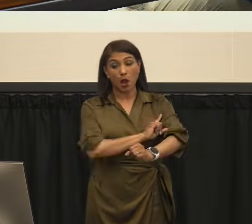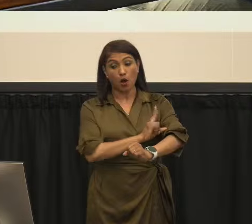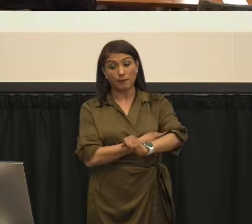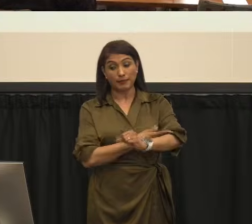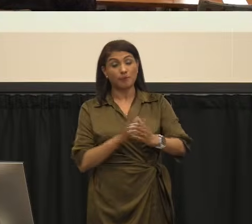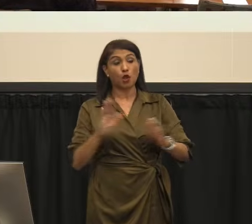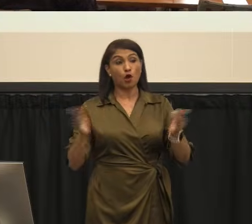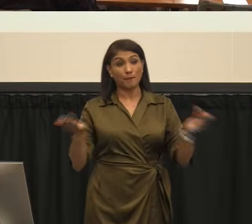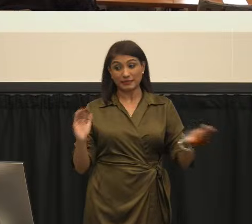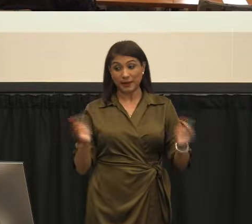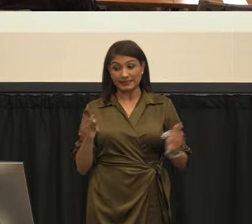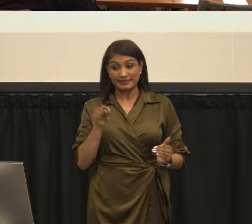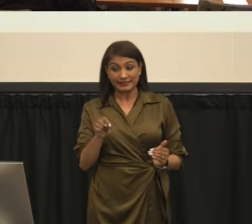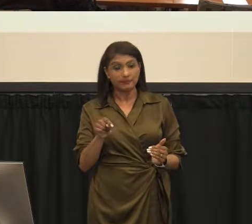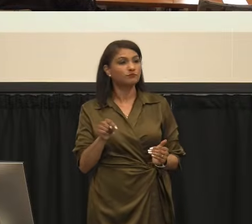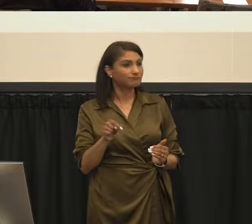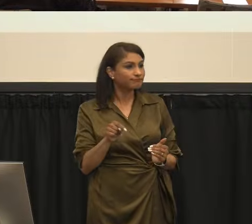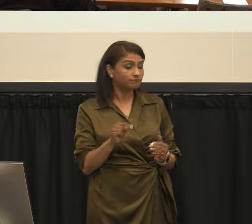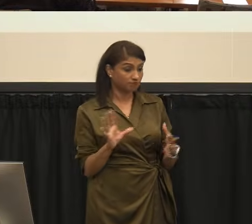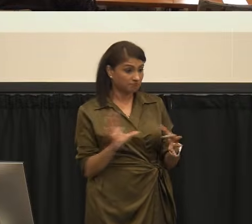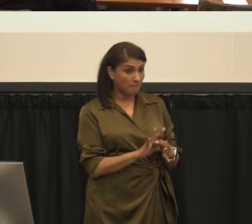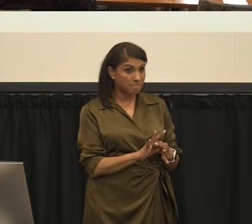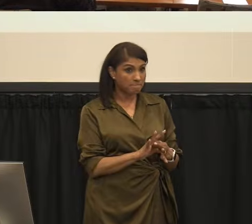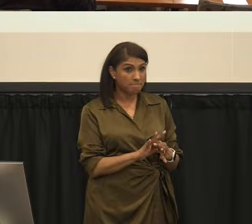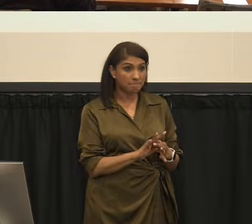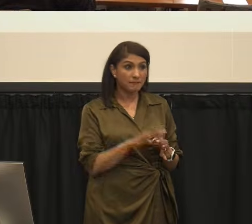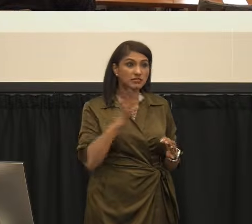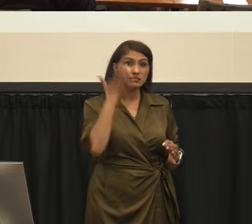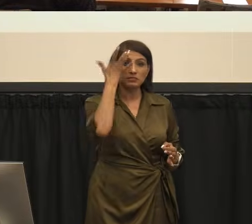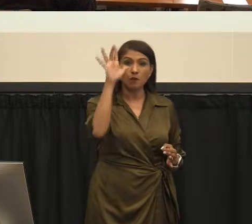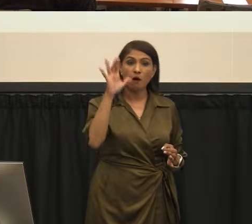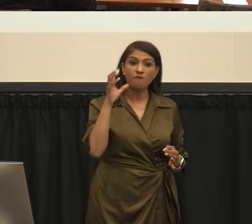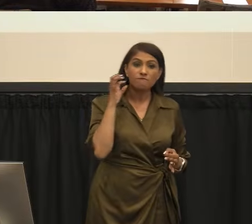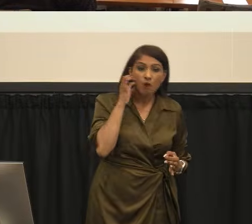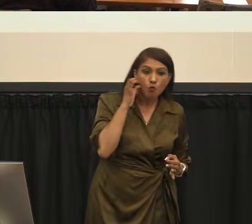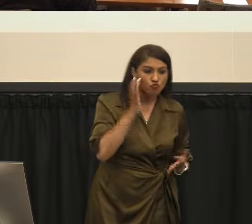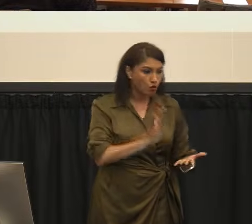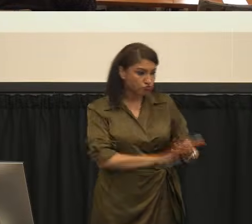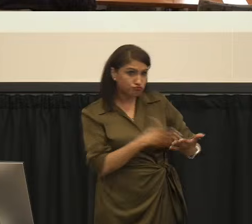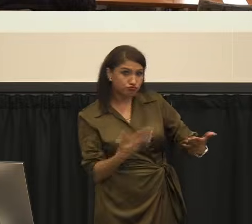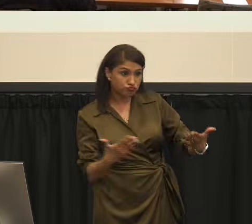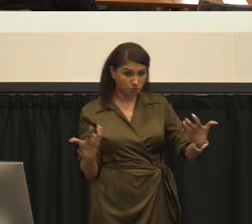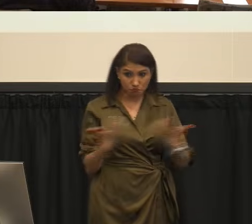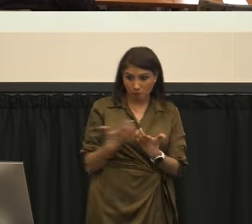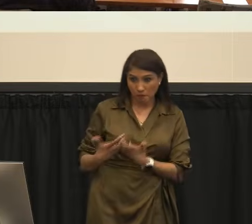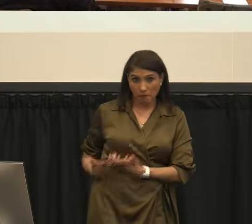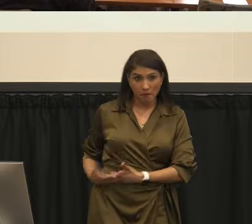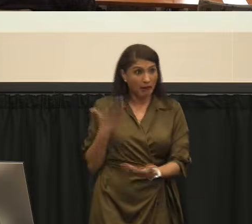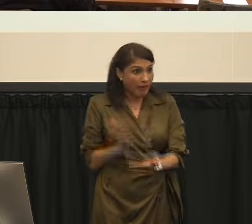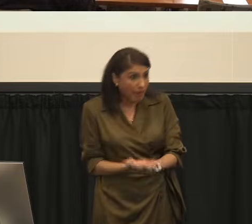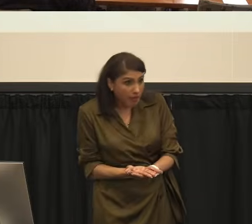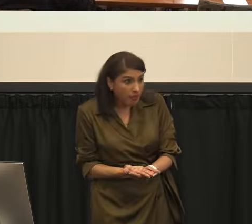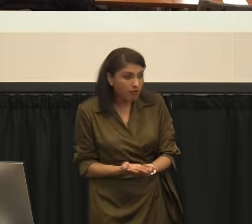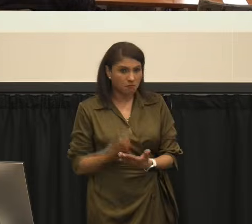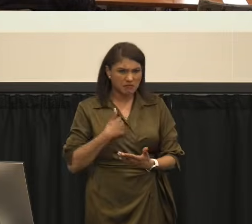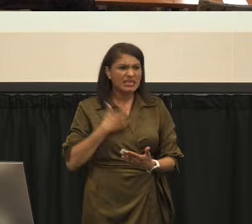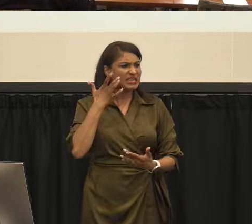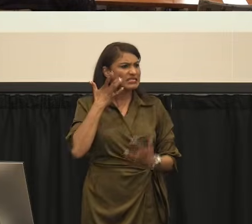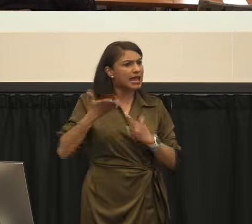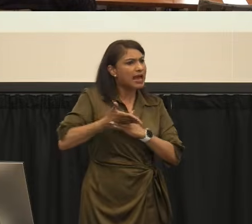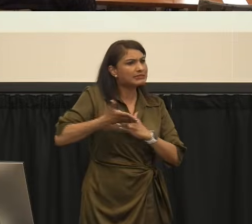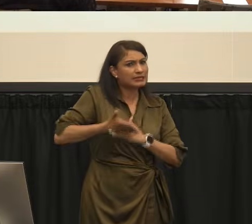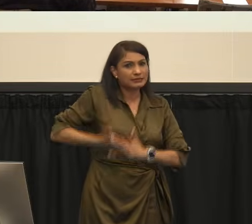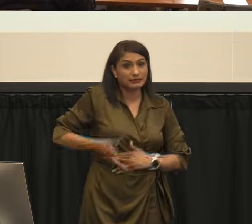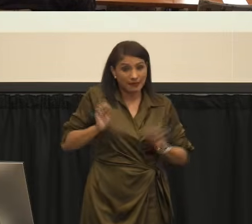that doesn't have access to any network. And does it work on your basic smartphone?